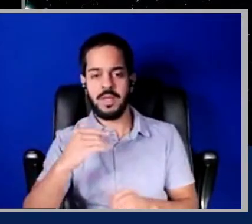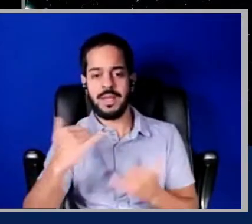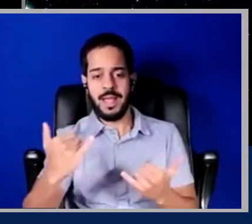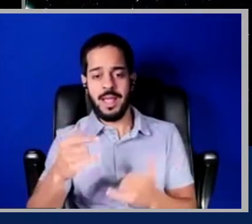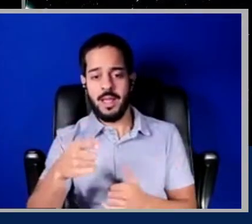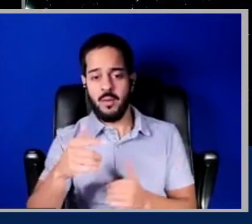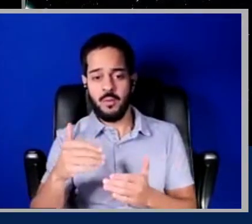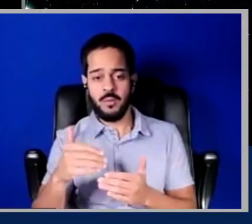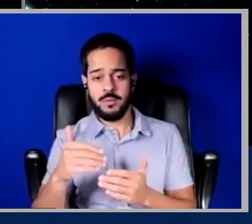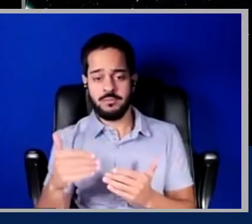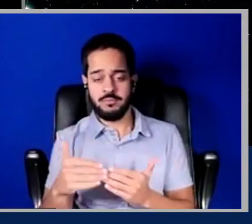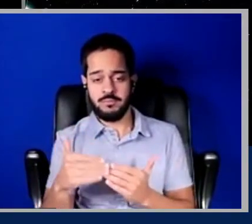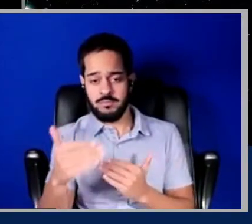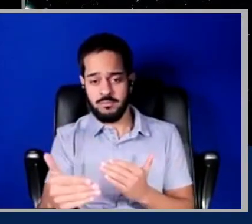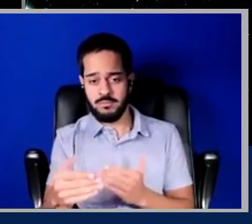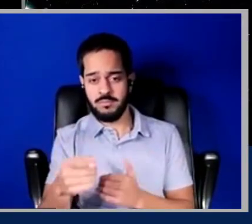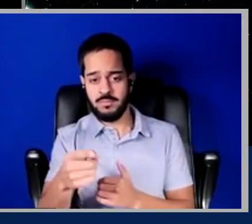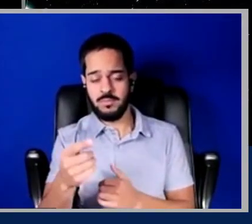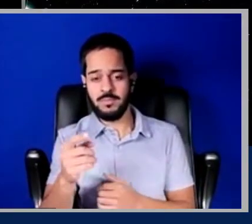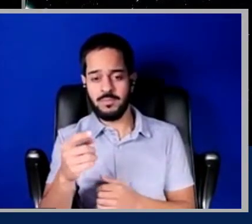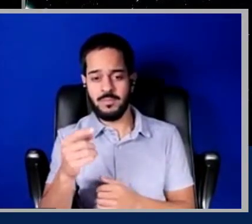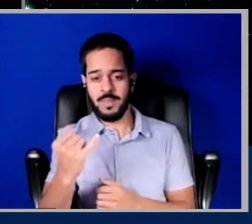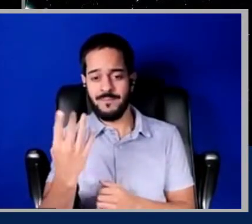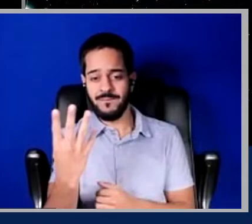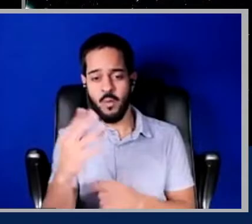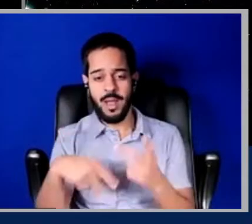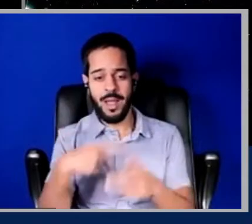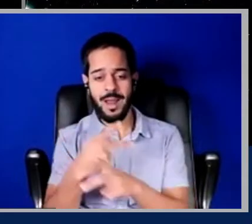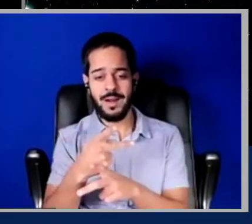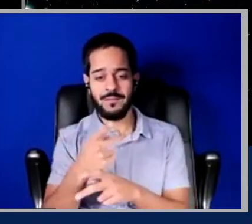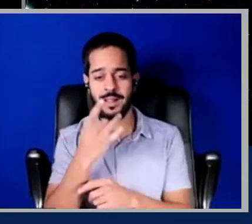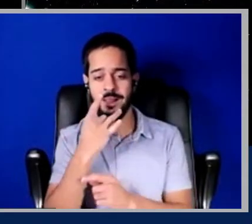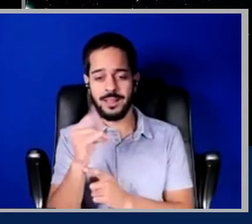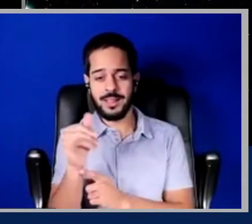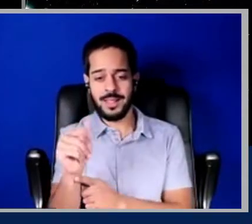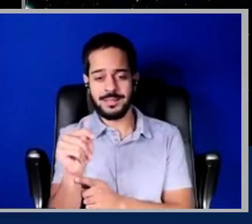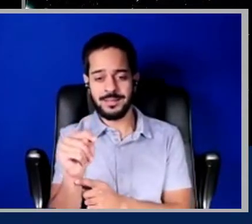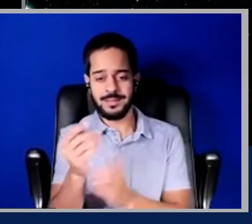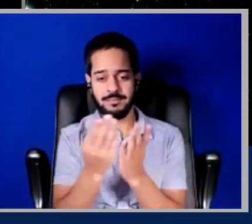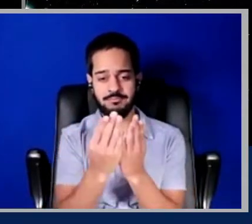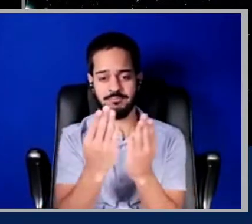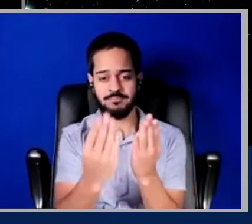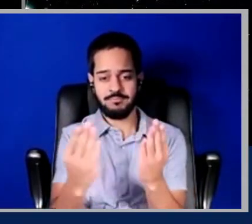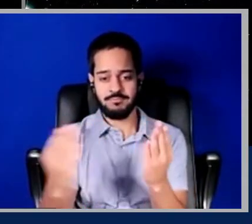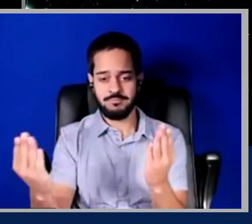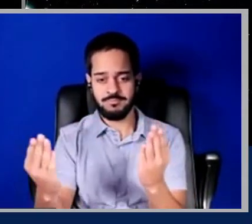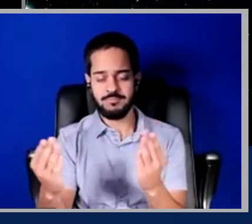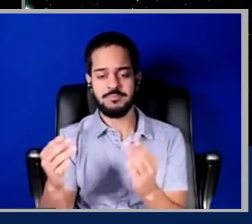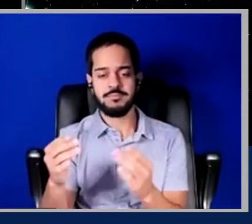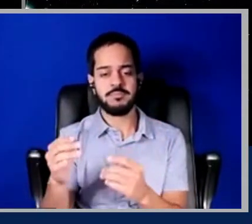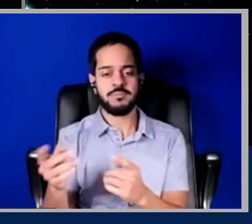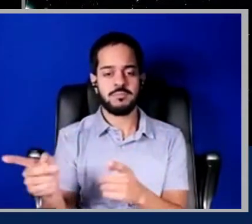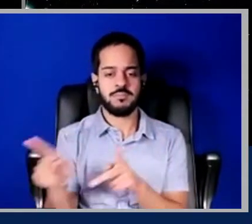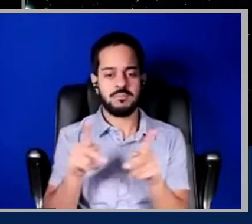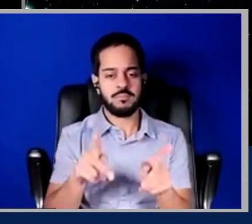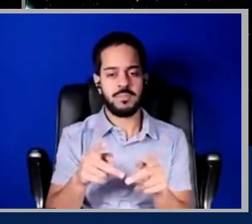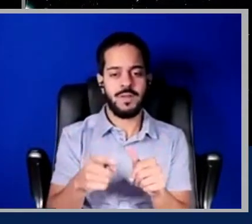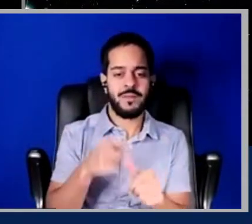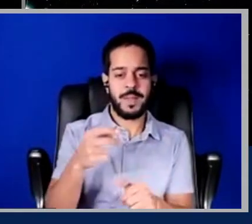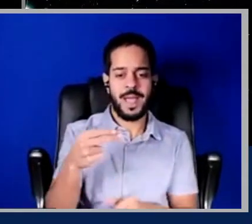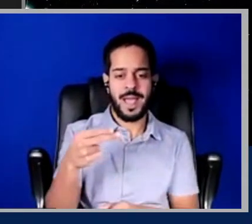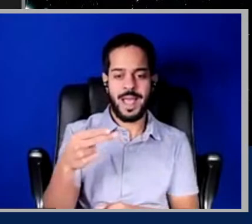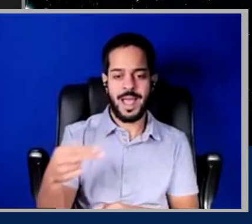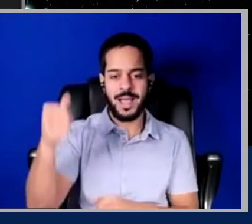now, those 4 kinds of lights that I talked about earlier, we're going to be going from the highest energy